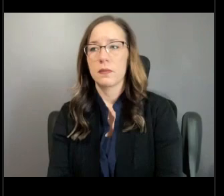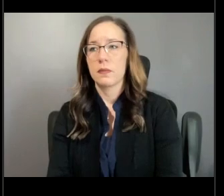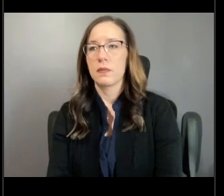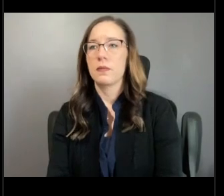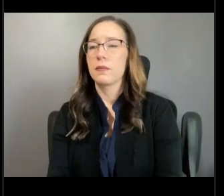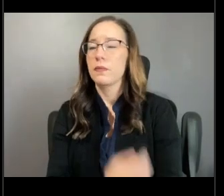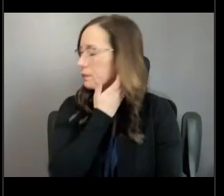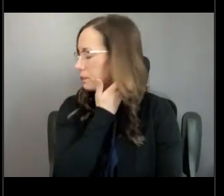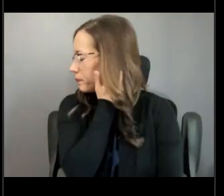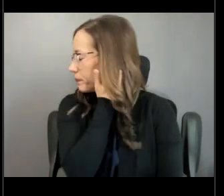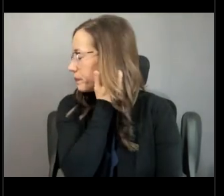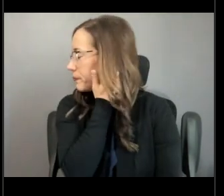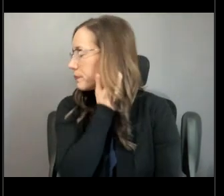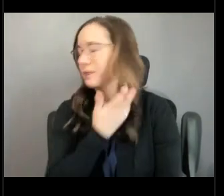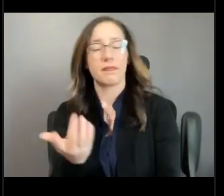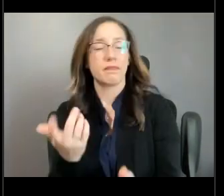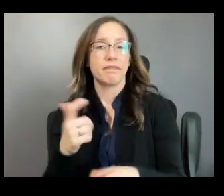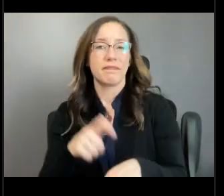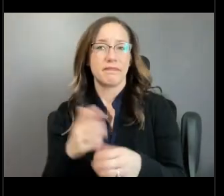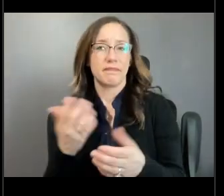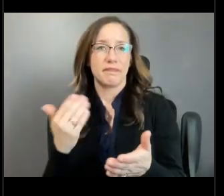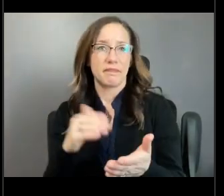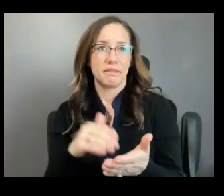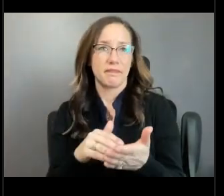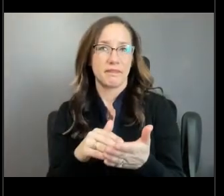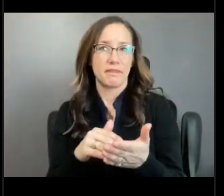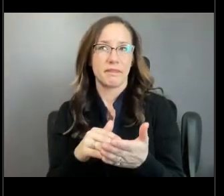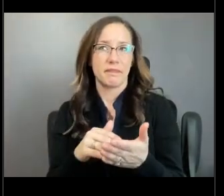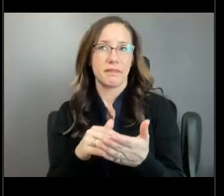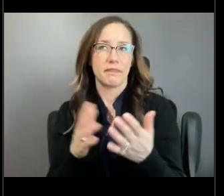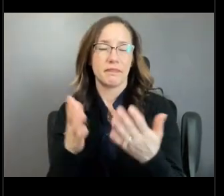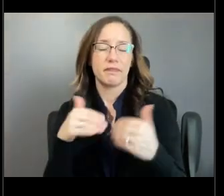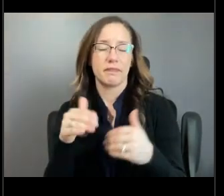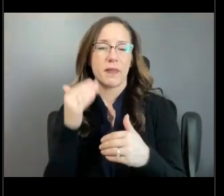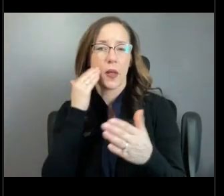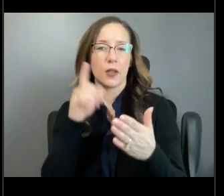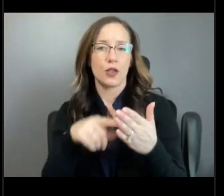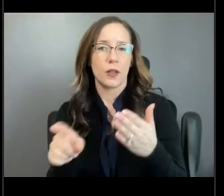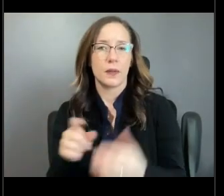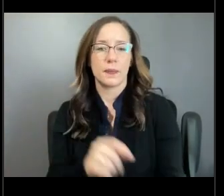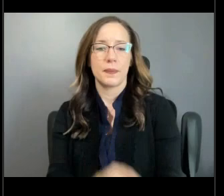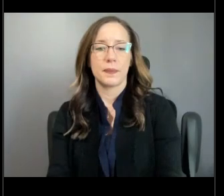Well, it's that time again. It's time for our next knowledge check, Mike.